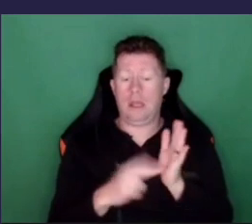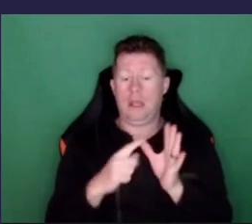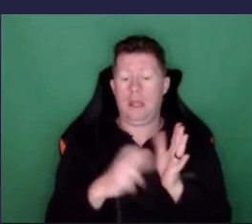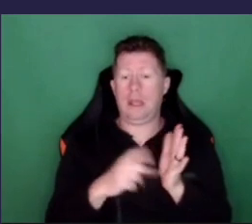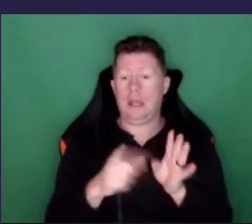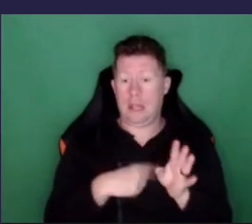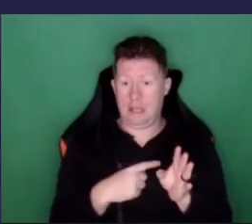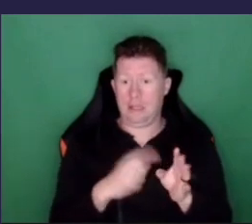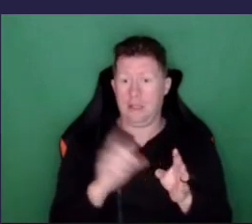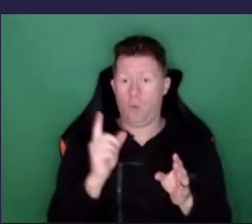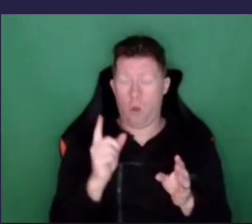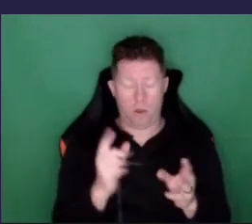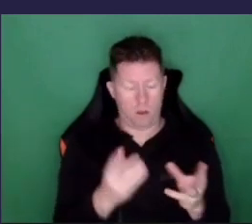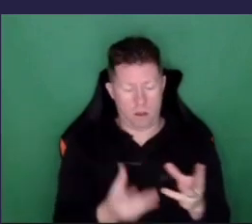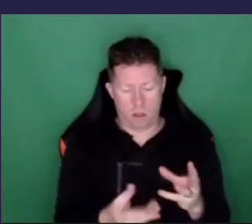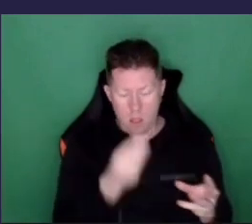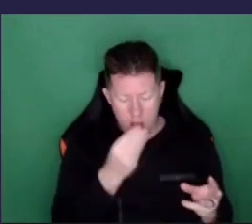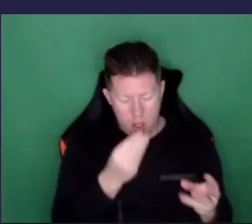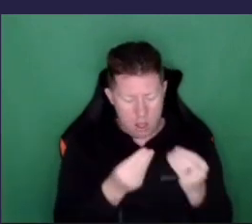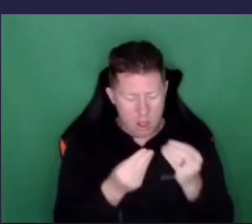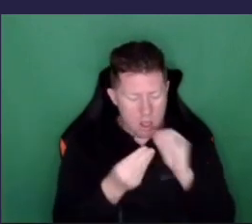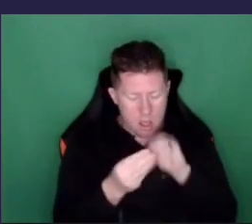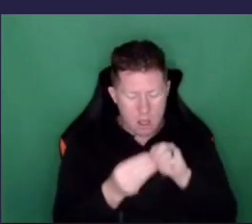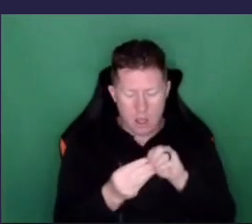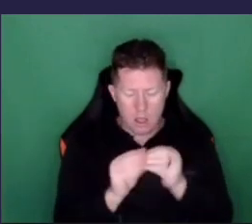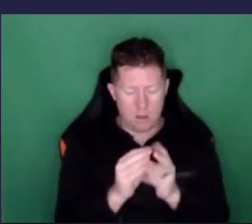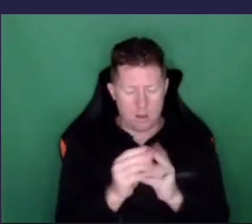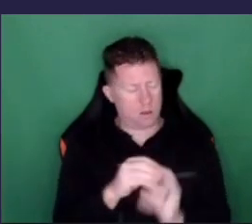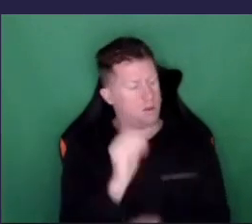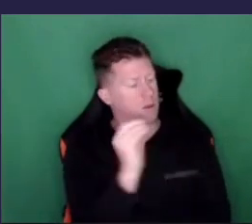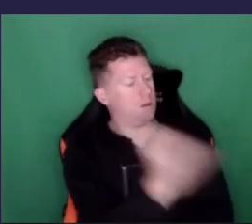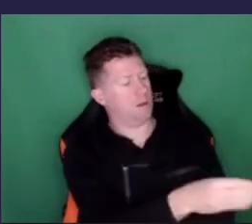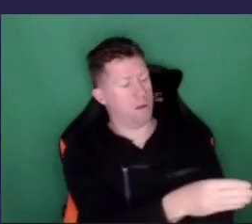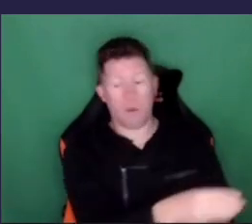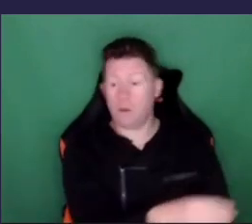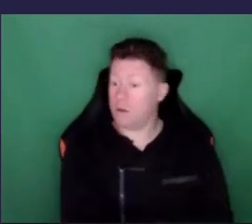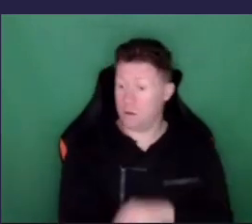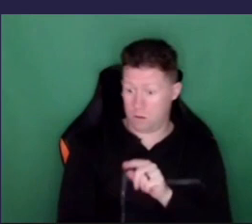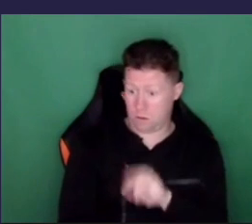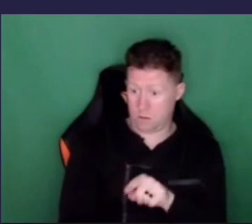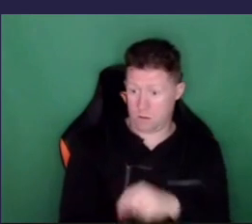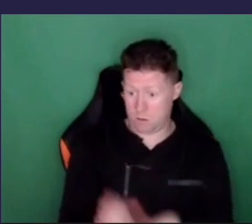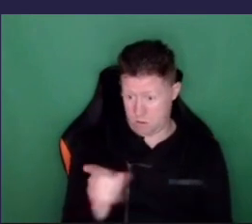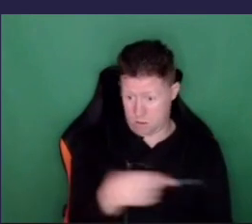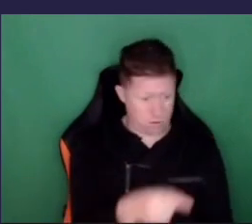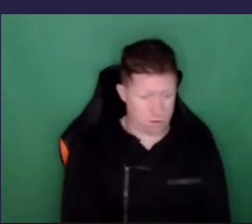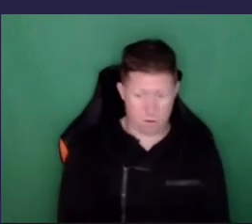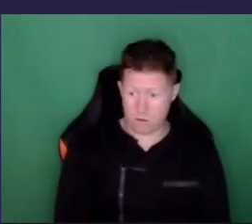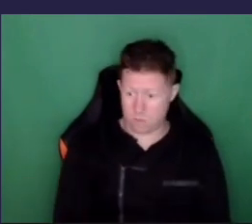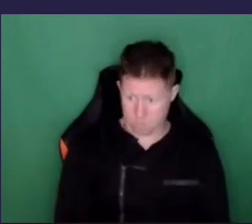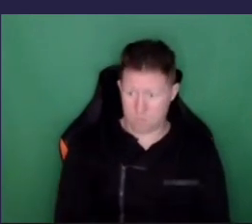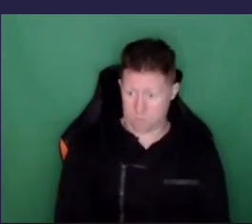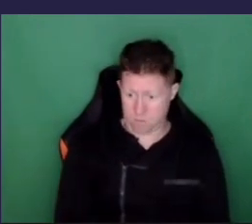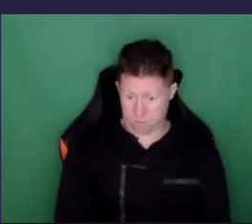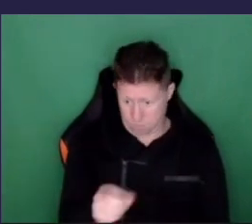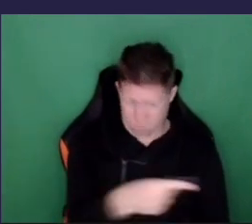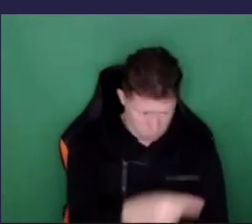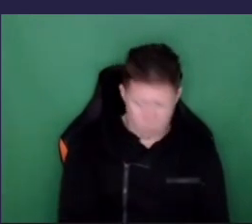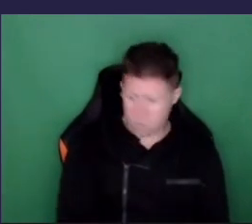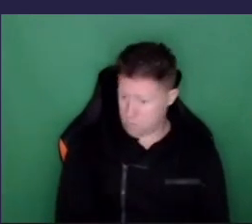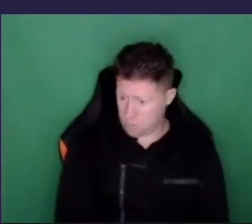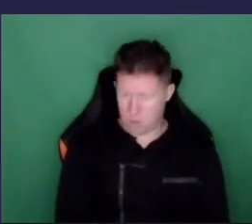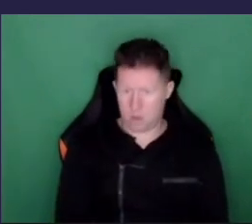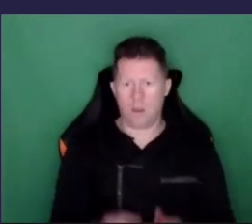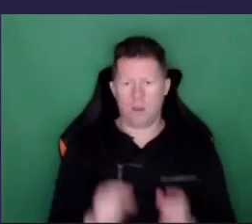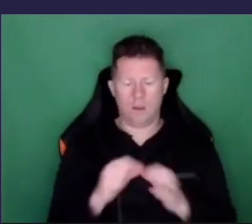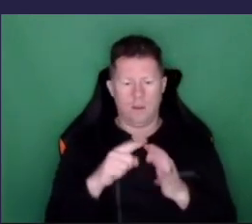put the gum in this piece of paper, wrapped it up, put it in the trash can, and looked at Bertha and said, ditto. you do the same. And Bertha